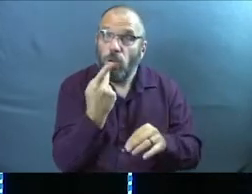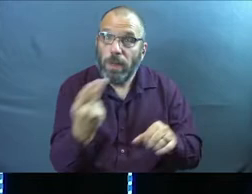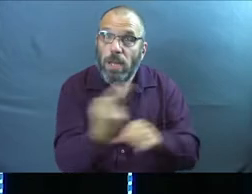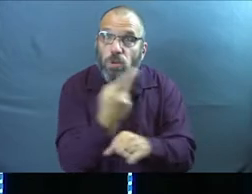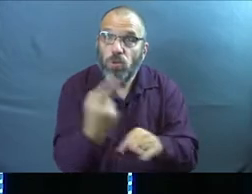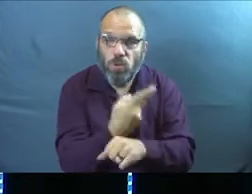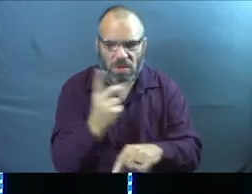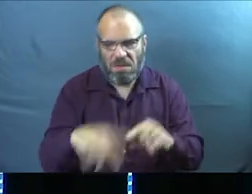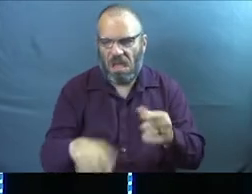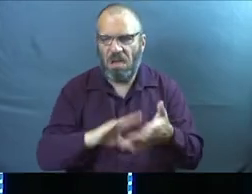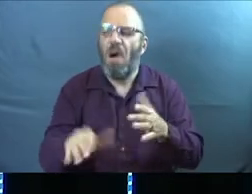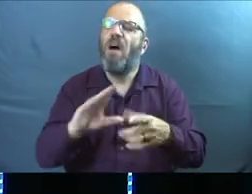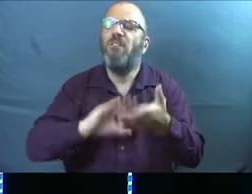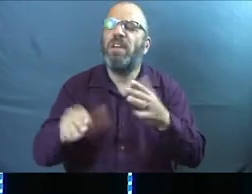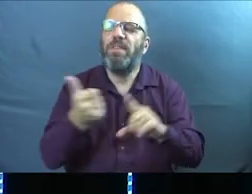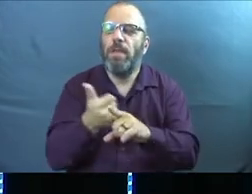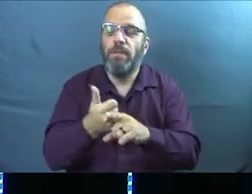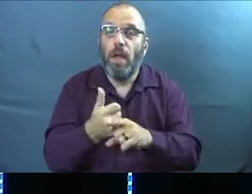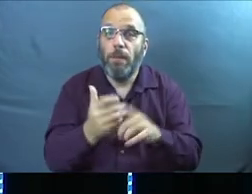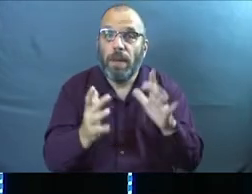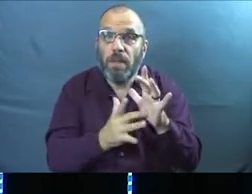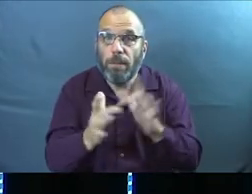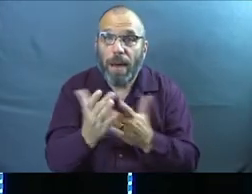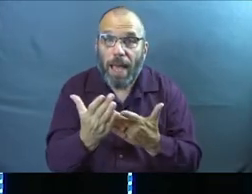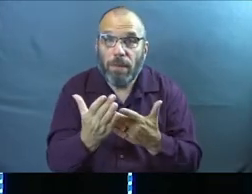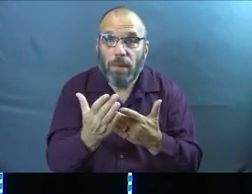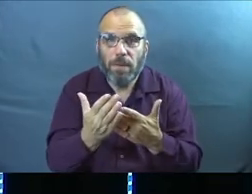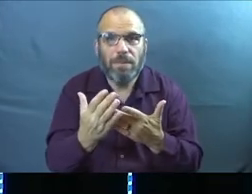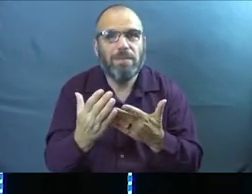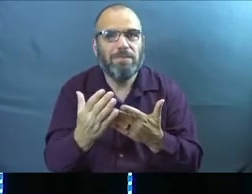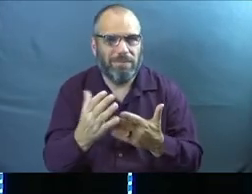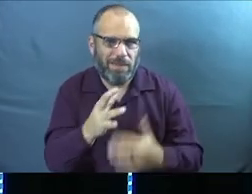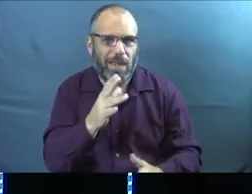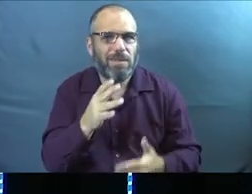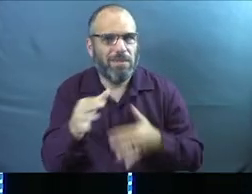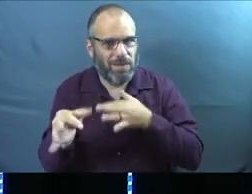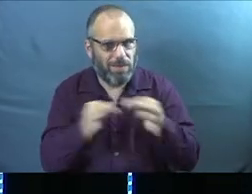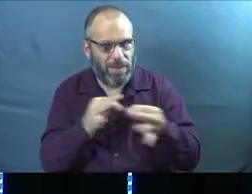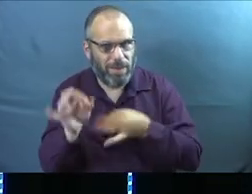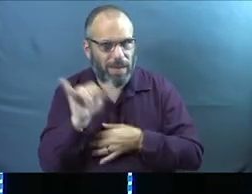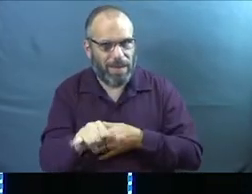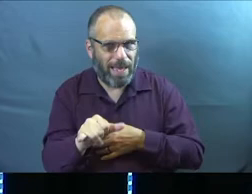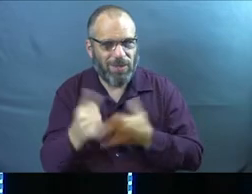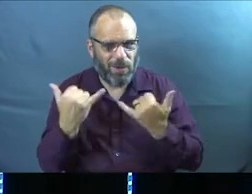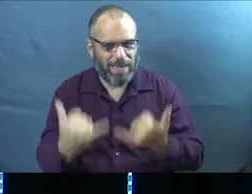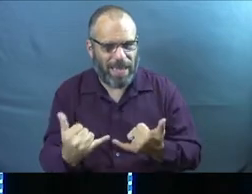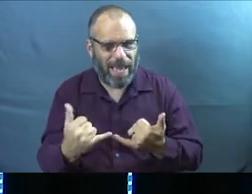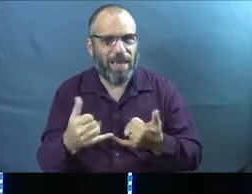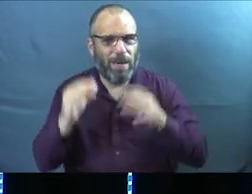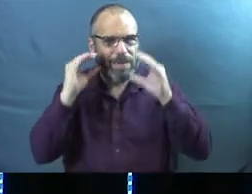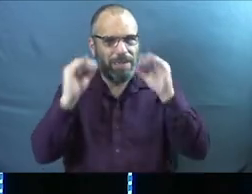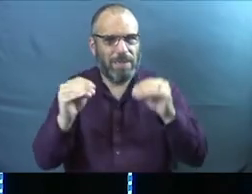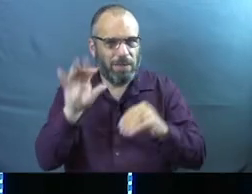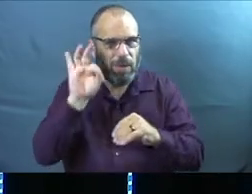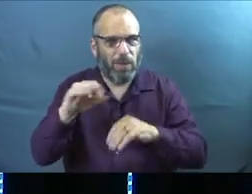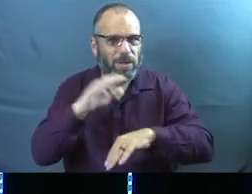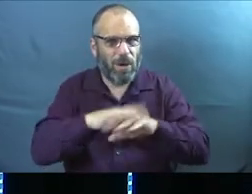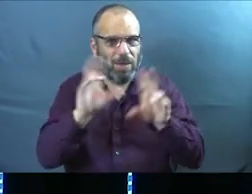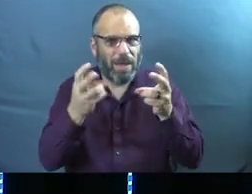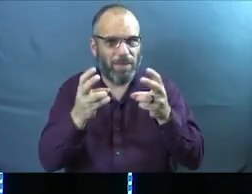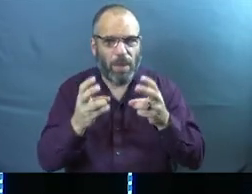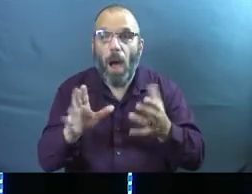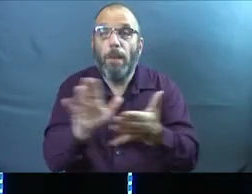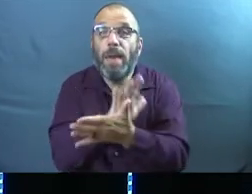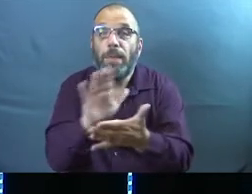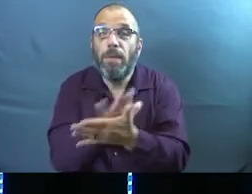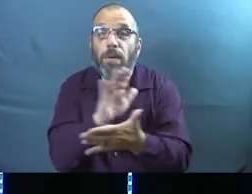time. And we don't think that the Bible talks about it, but the Bible talks about it. So we're going to talk about it today. You've got a little